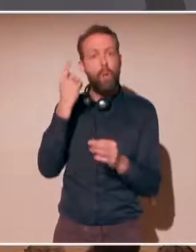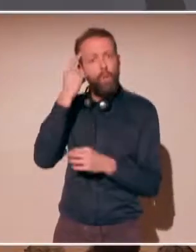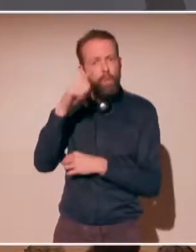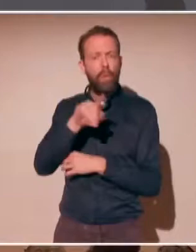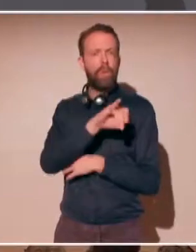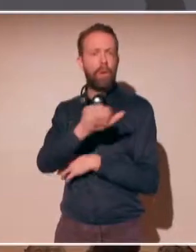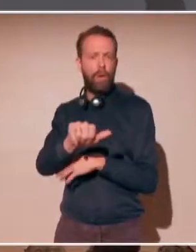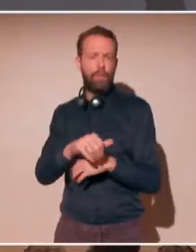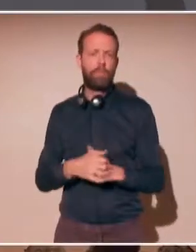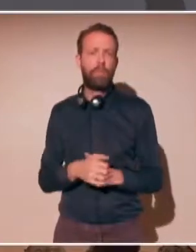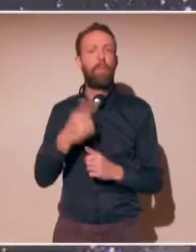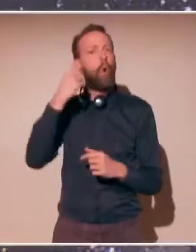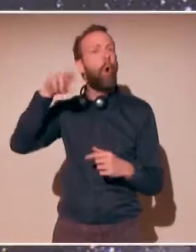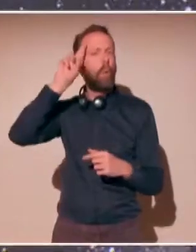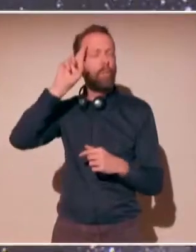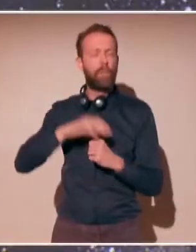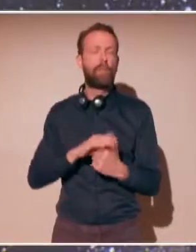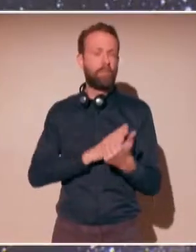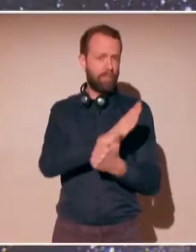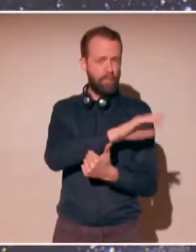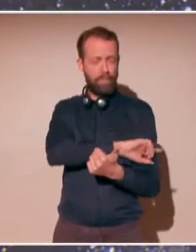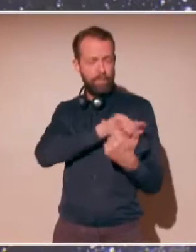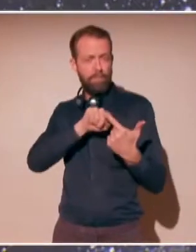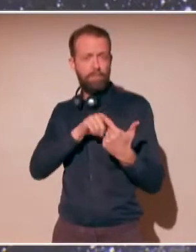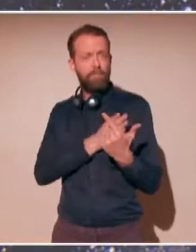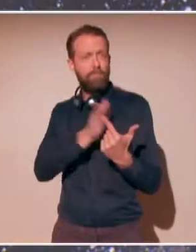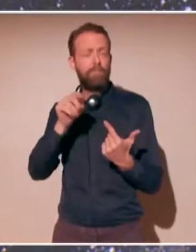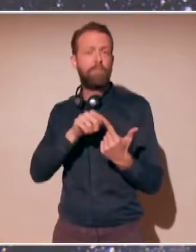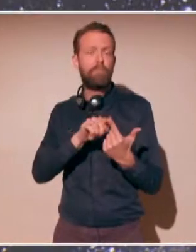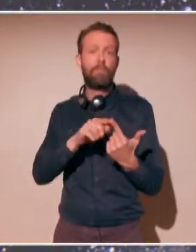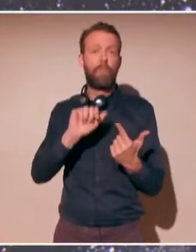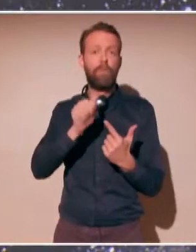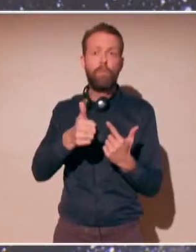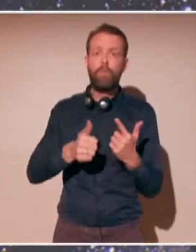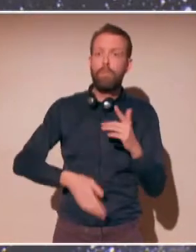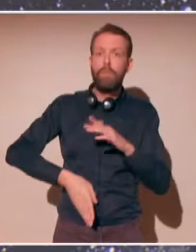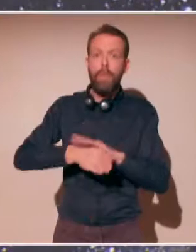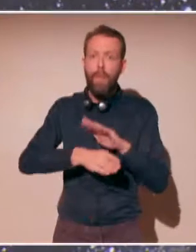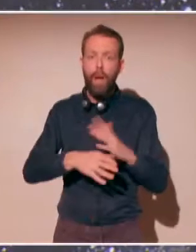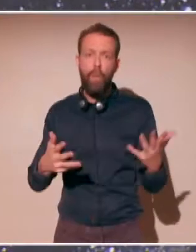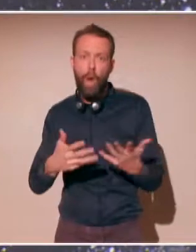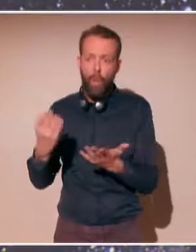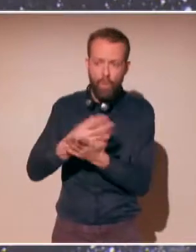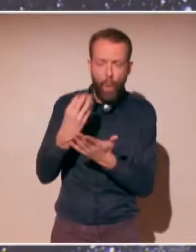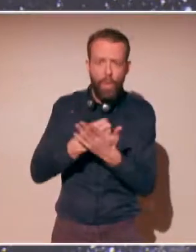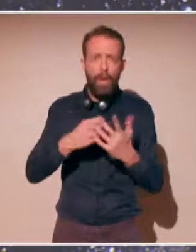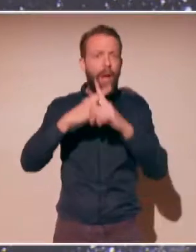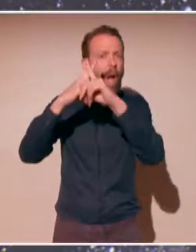we go when we talk about AI in Europe? And the second choice is all